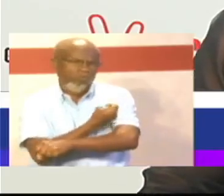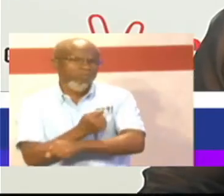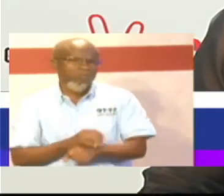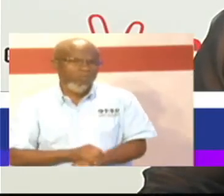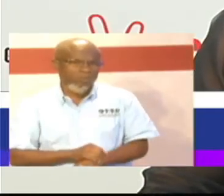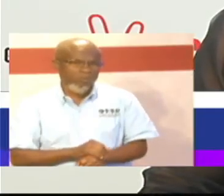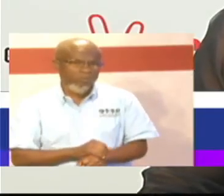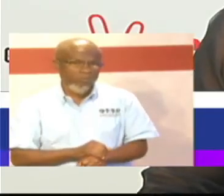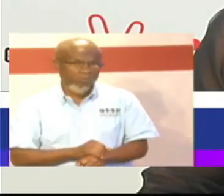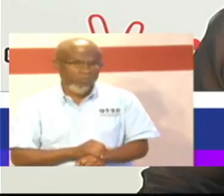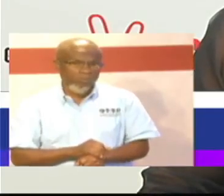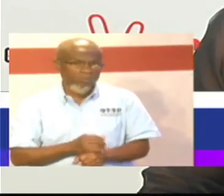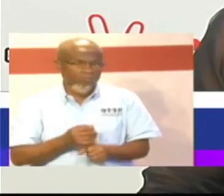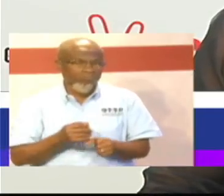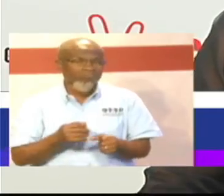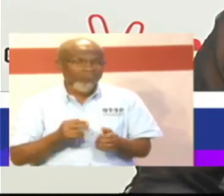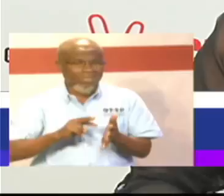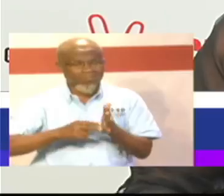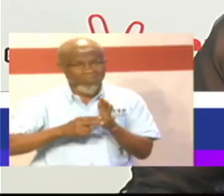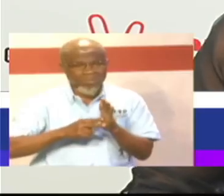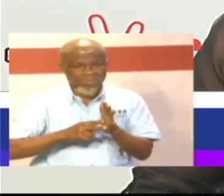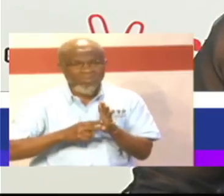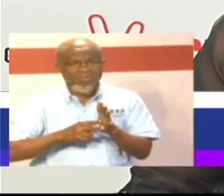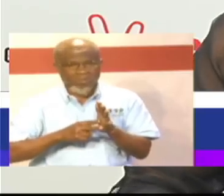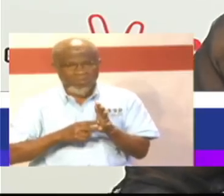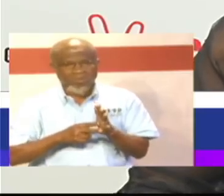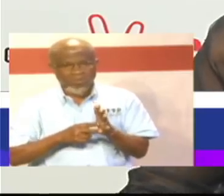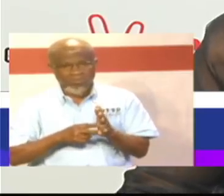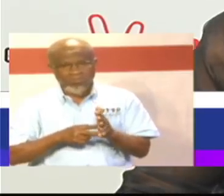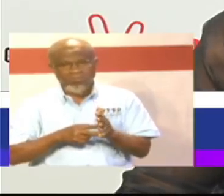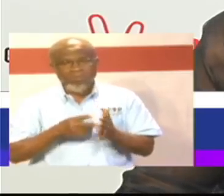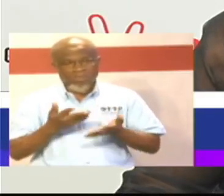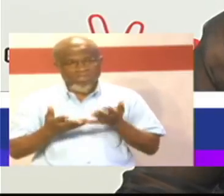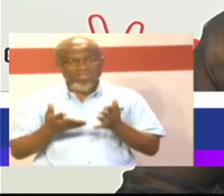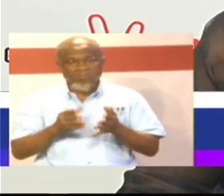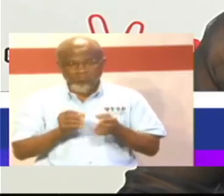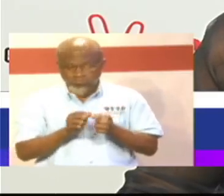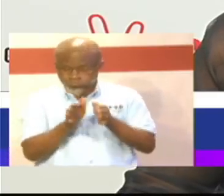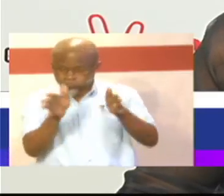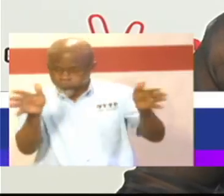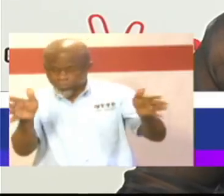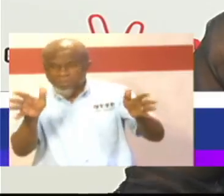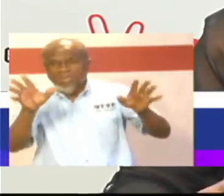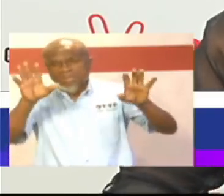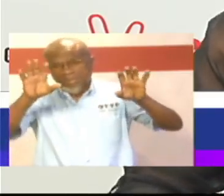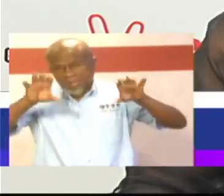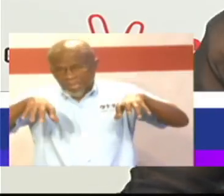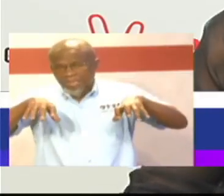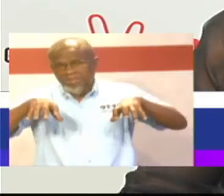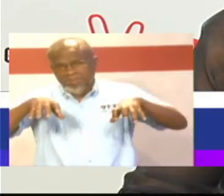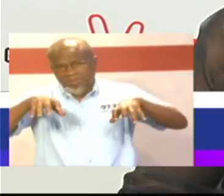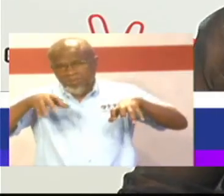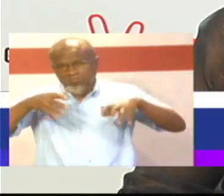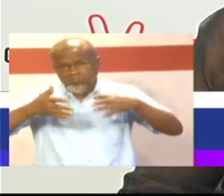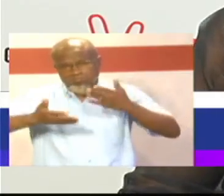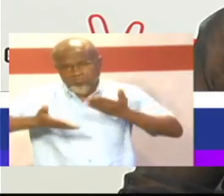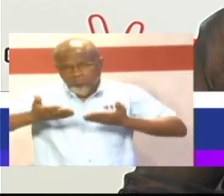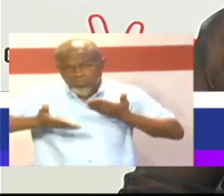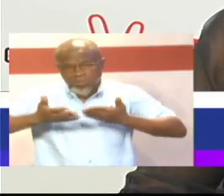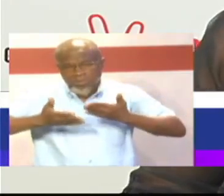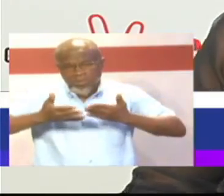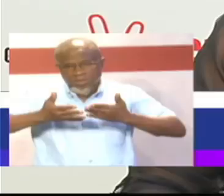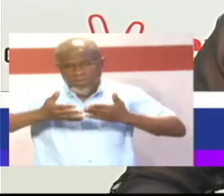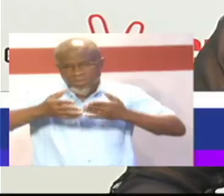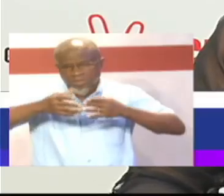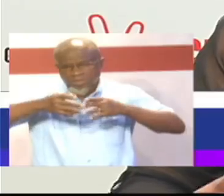This trend suggests that the population can alleviate the demand on ICU